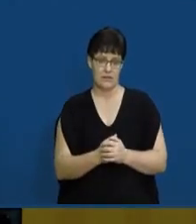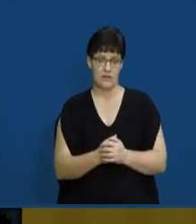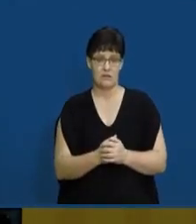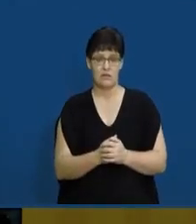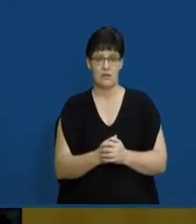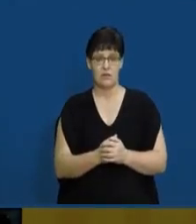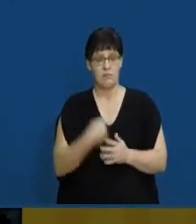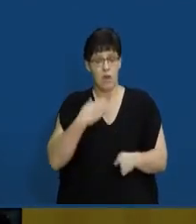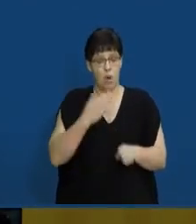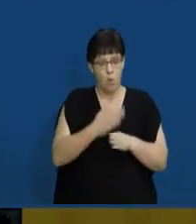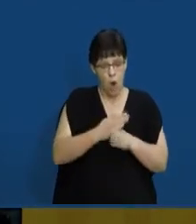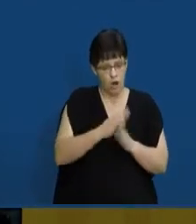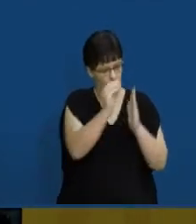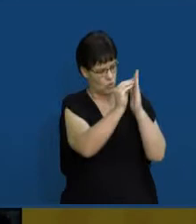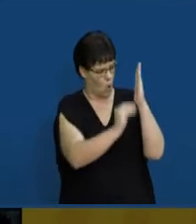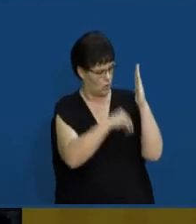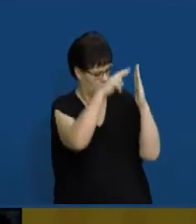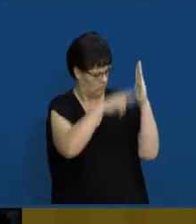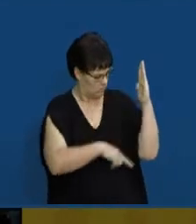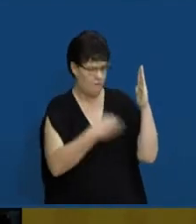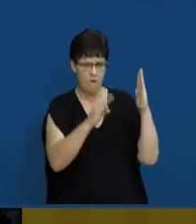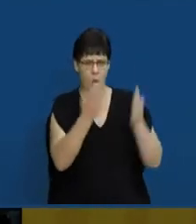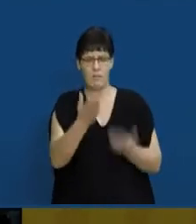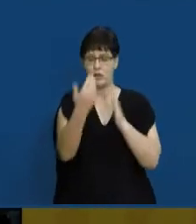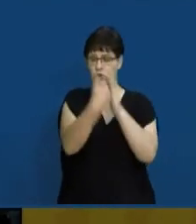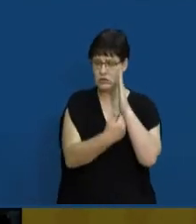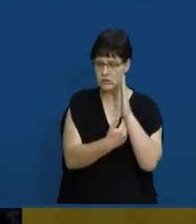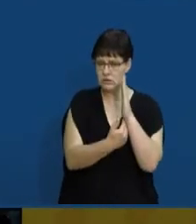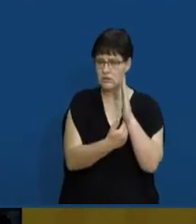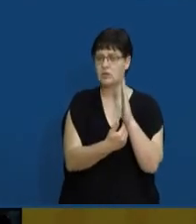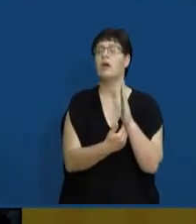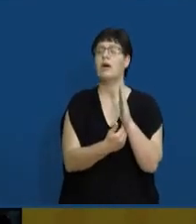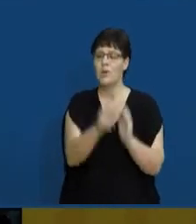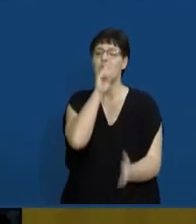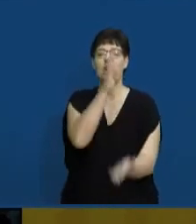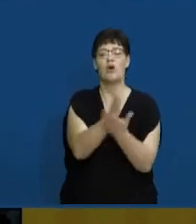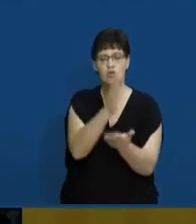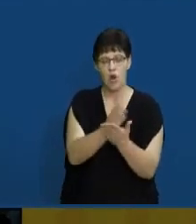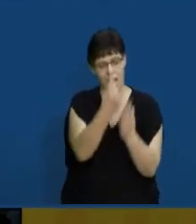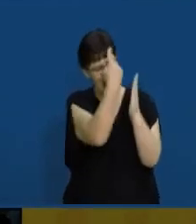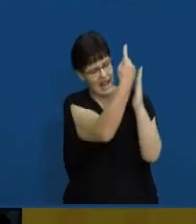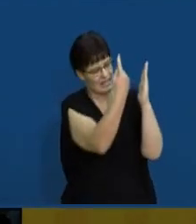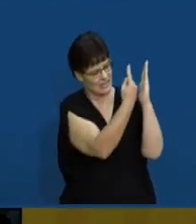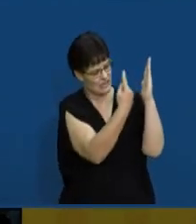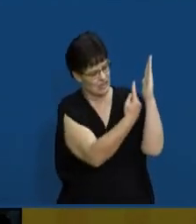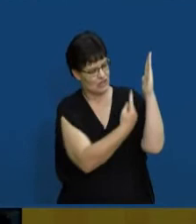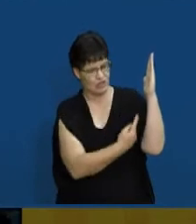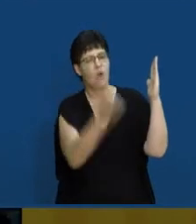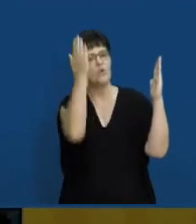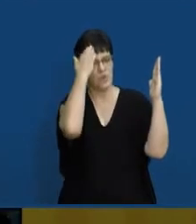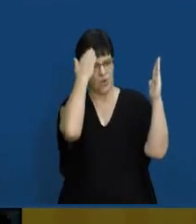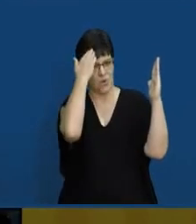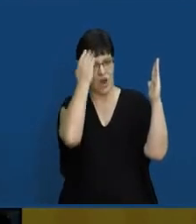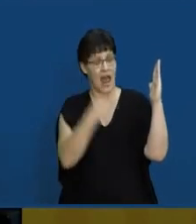are working through your notes to the balance sheet, you know each note and whatever appears in each note